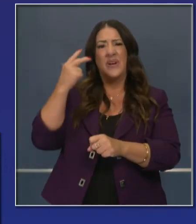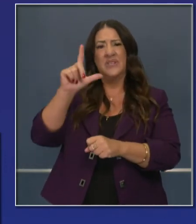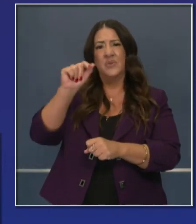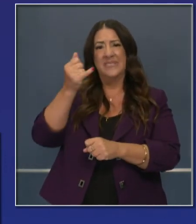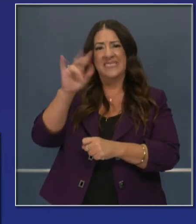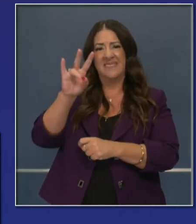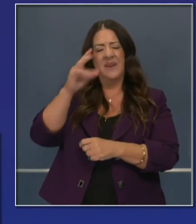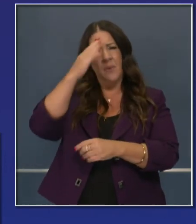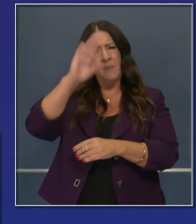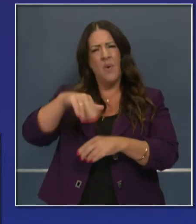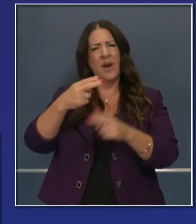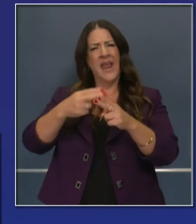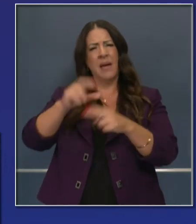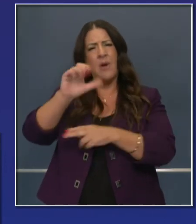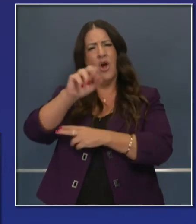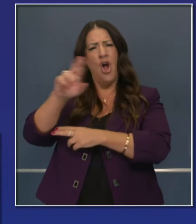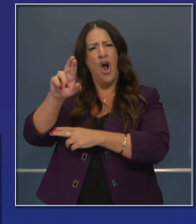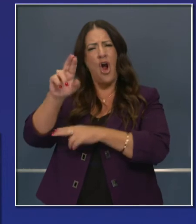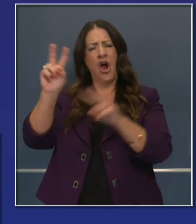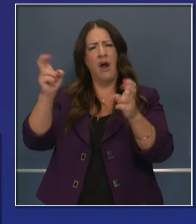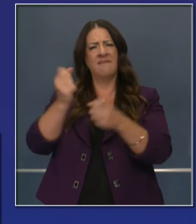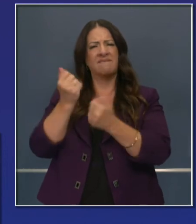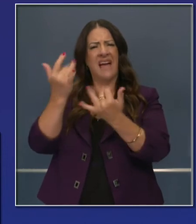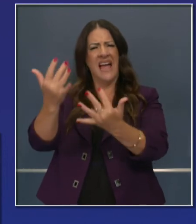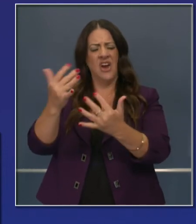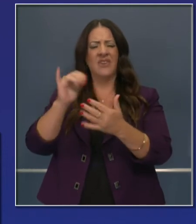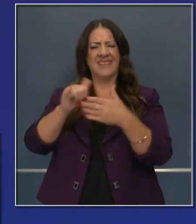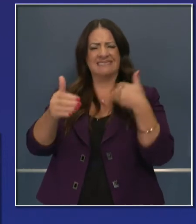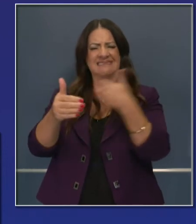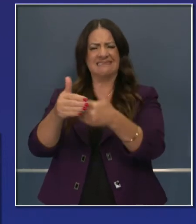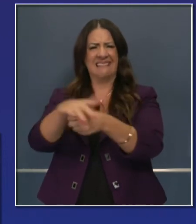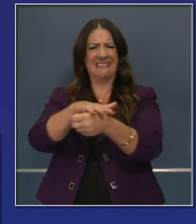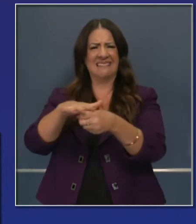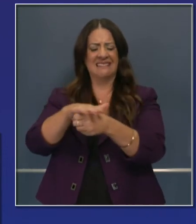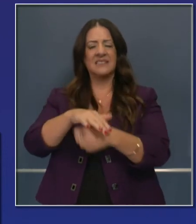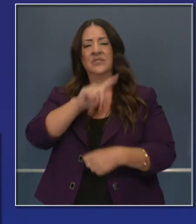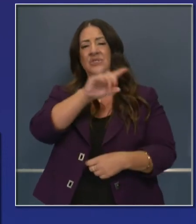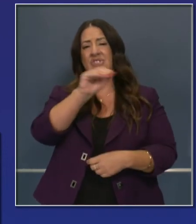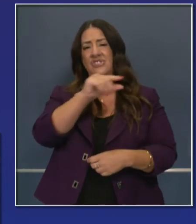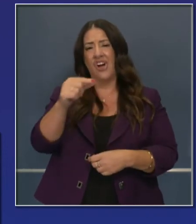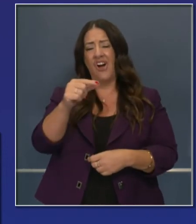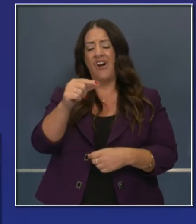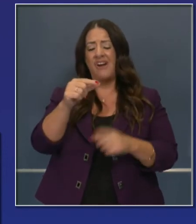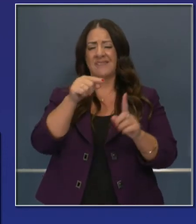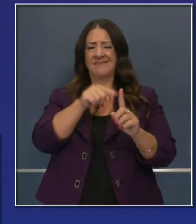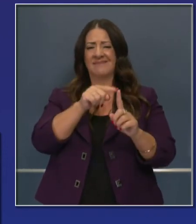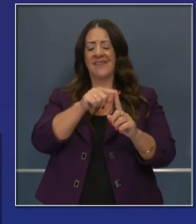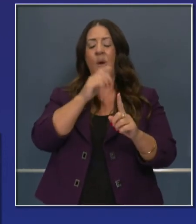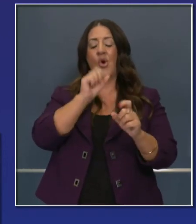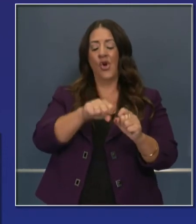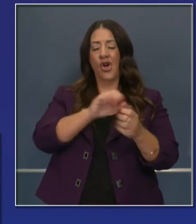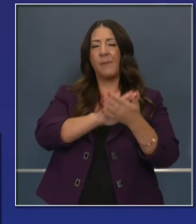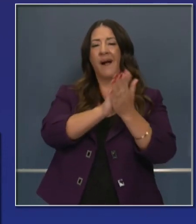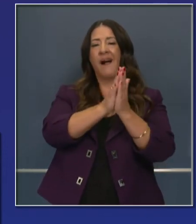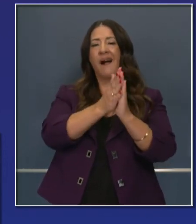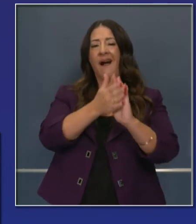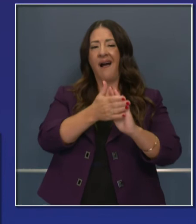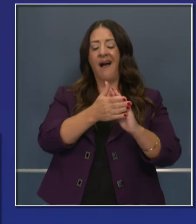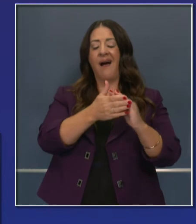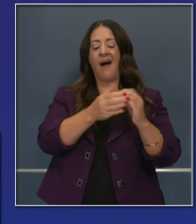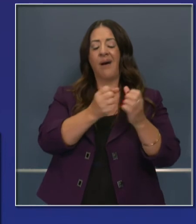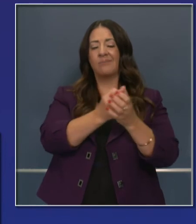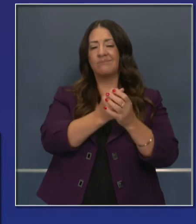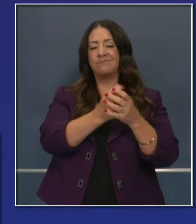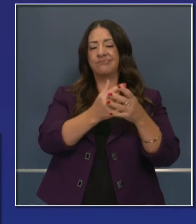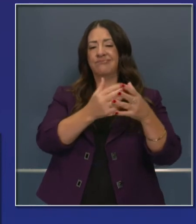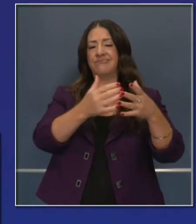Fire. This is in and around those areas. It's likely the Zog Fire may make its way into the August complex.